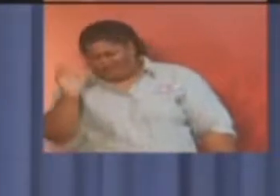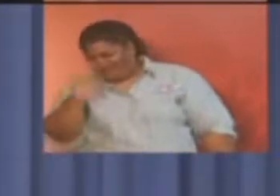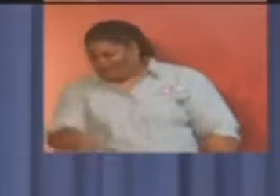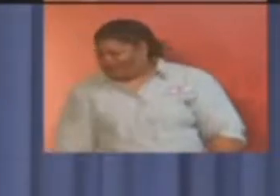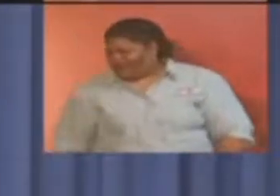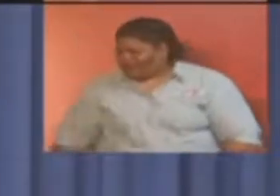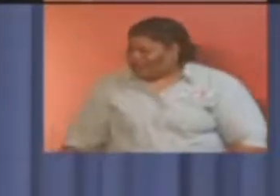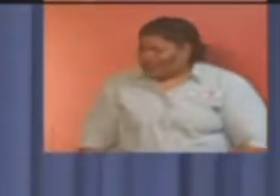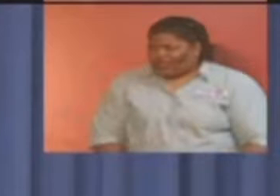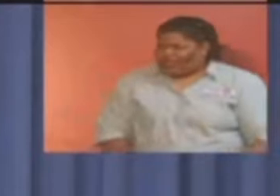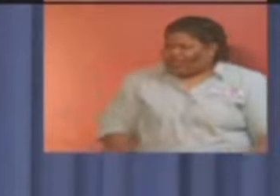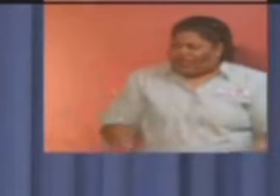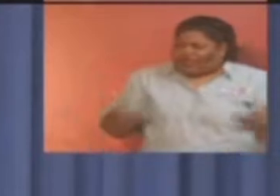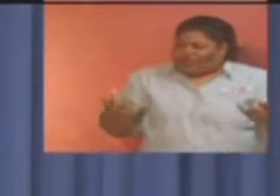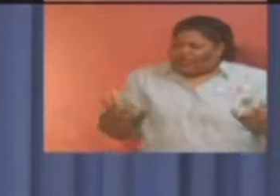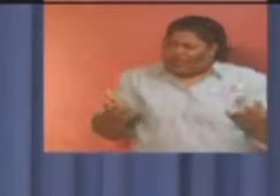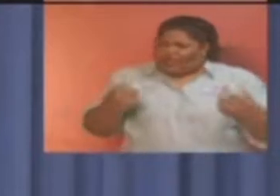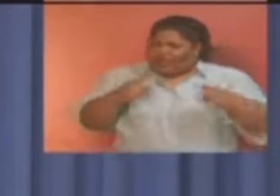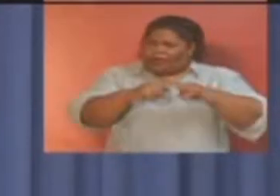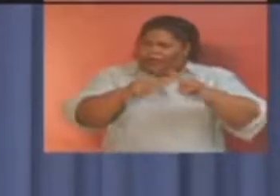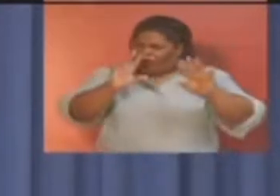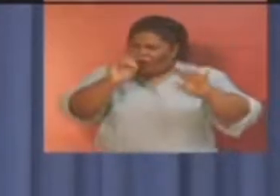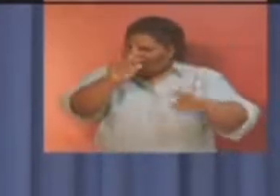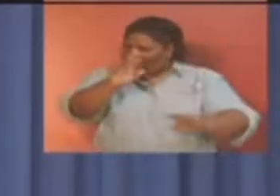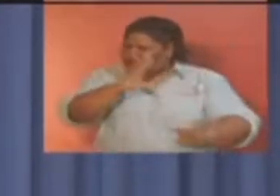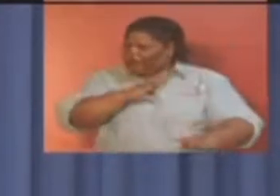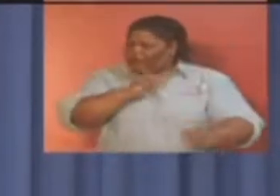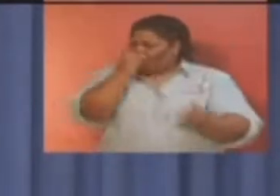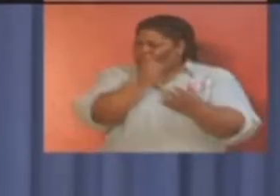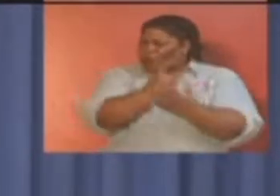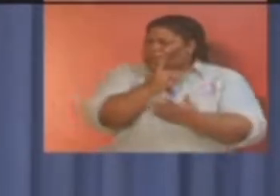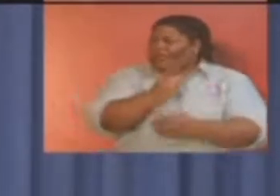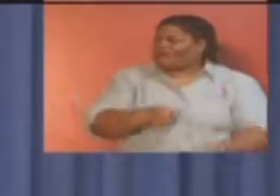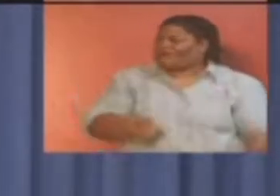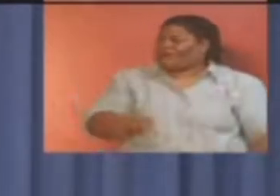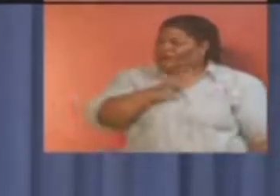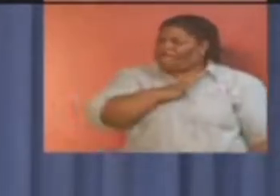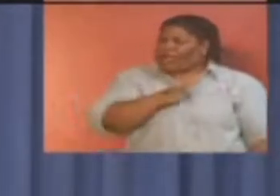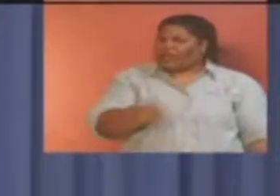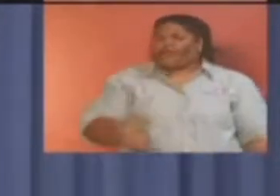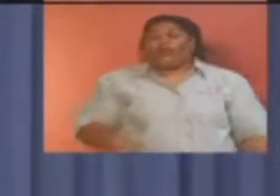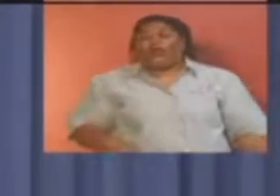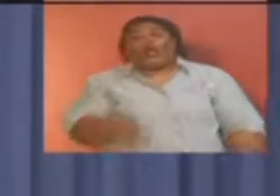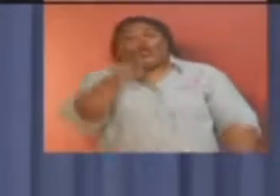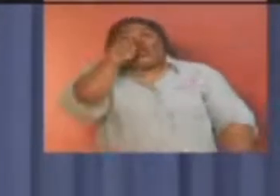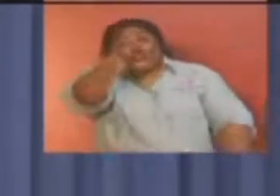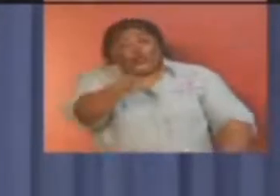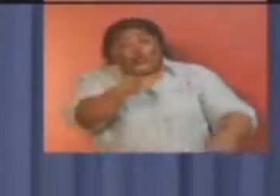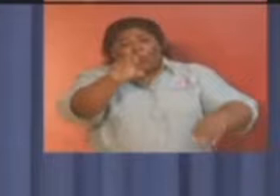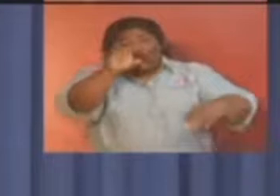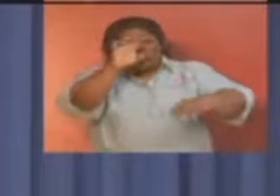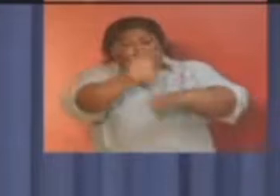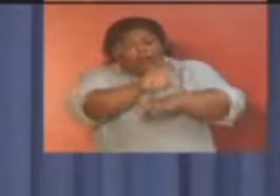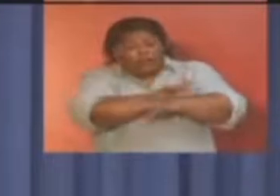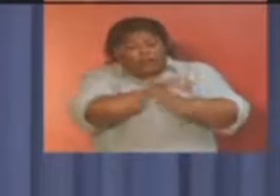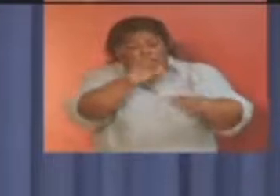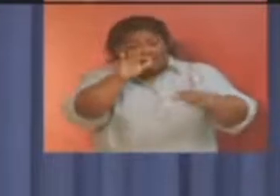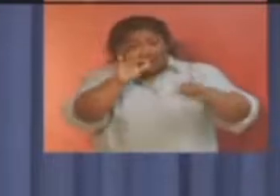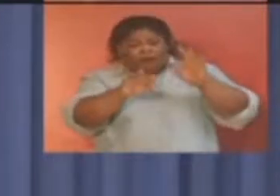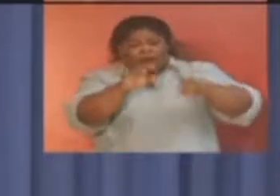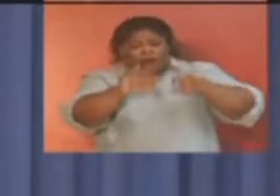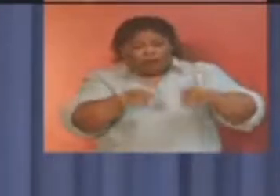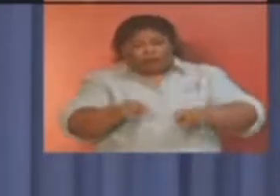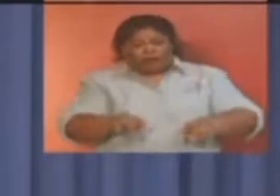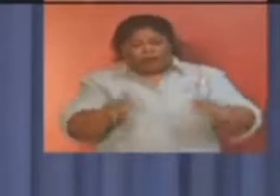hospital, but I have something to show you. Go and look at other countries that lost control of the management of